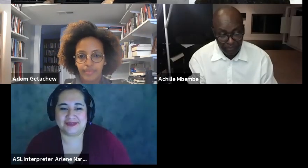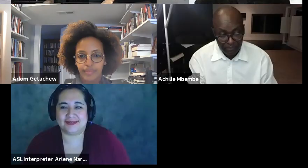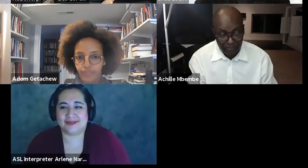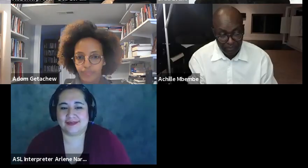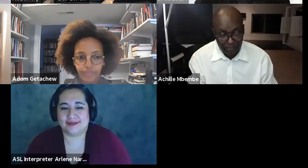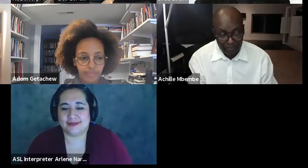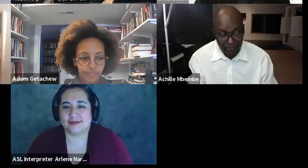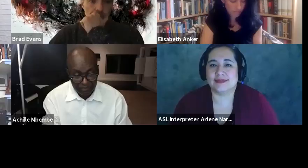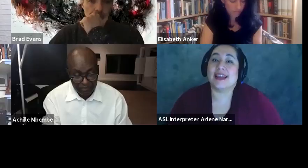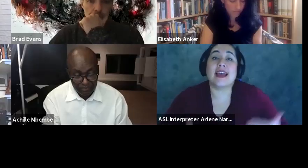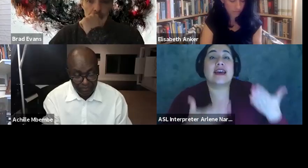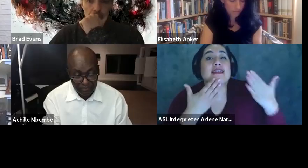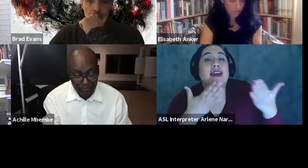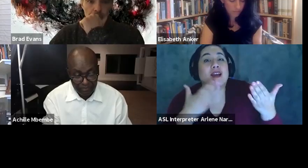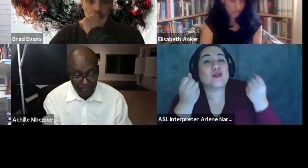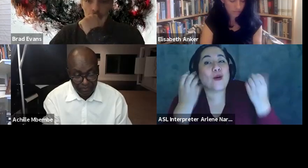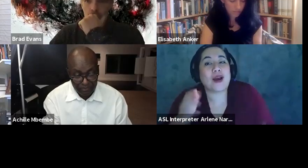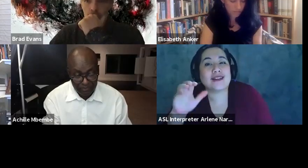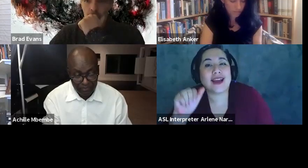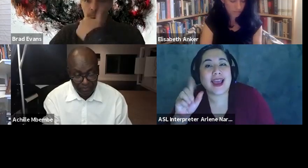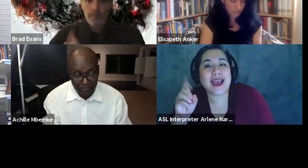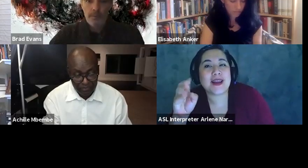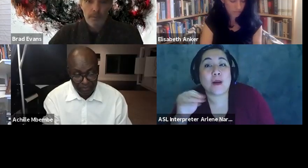Thanks very much, Adom. Brad, do you want